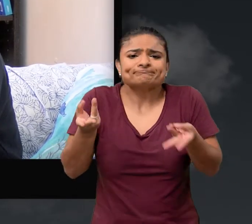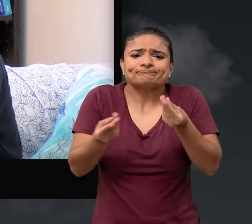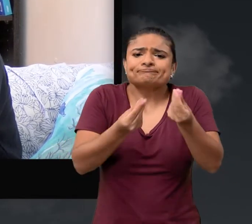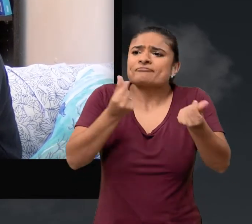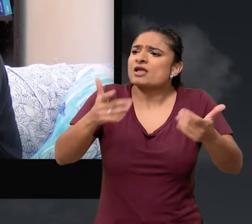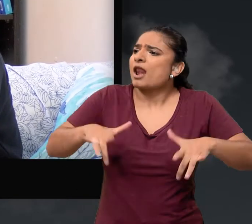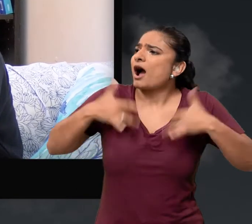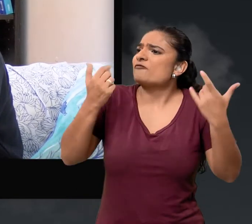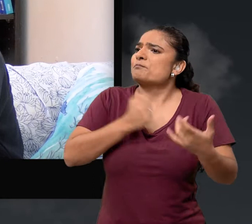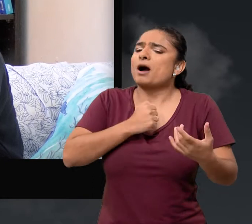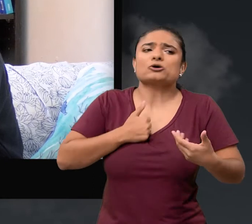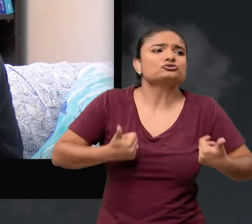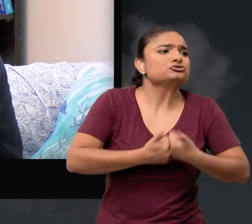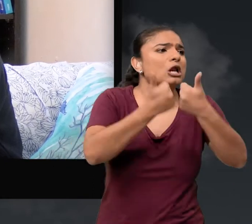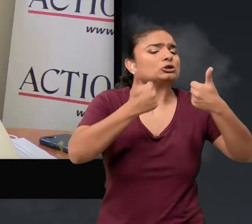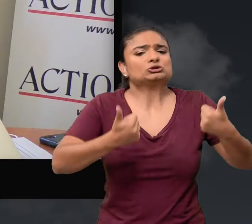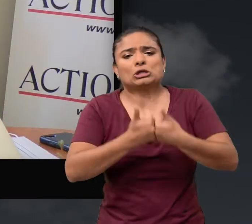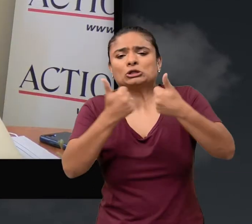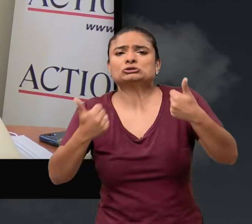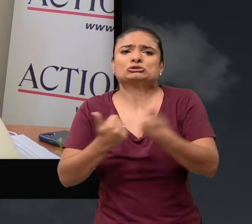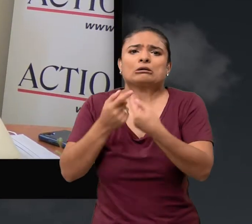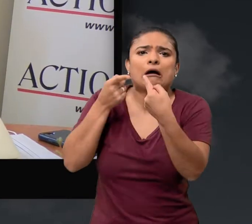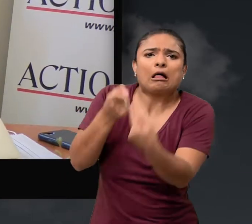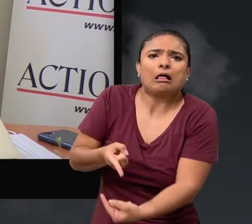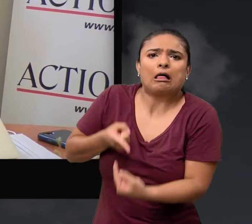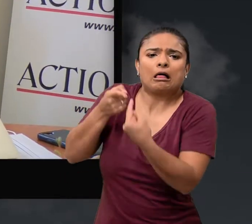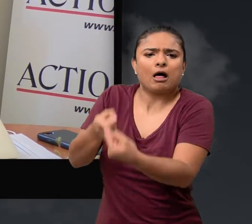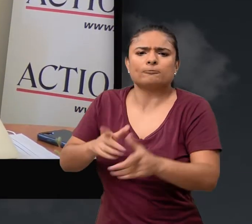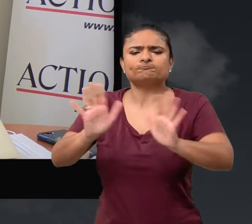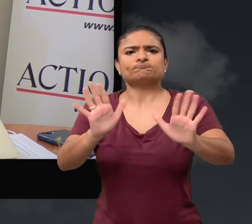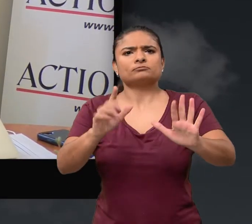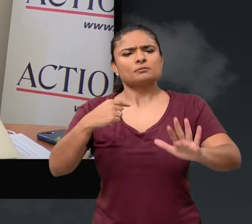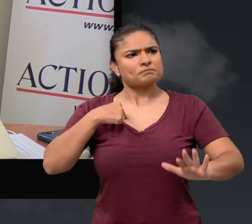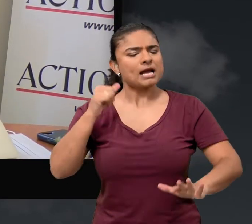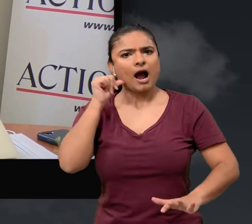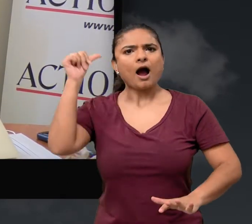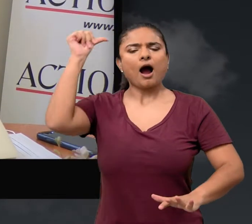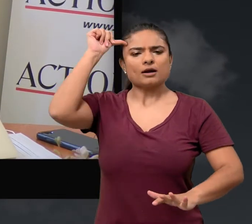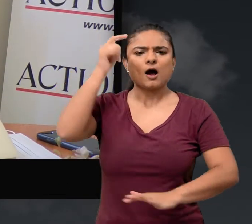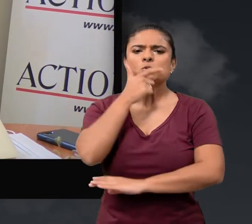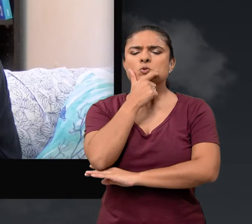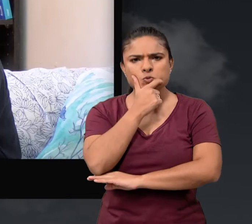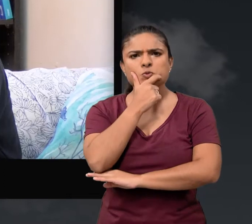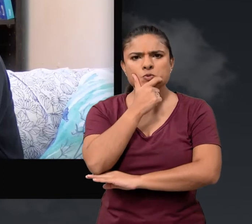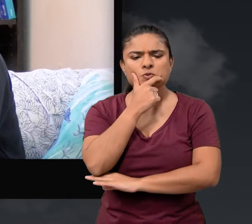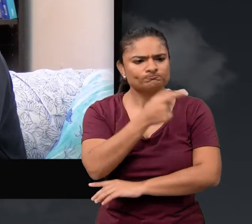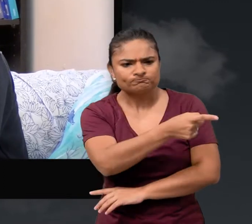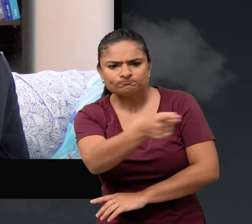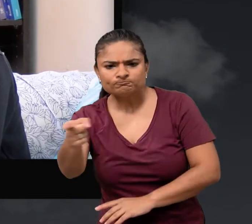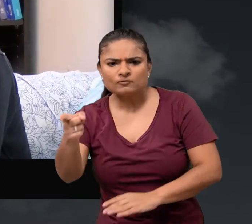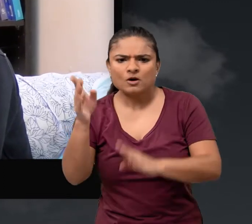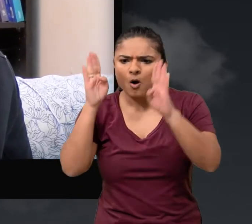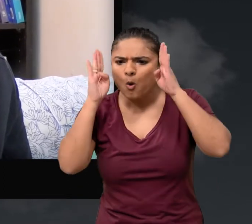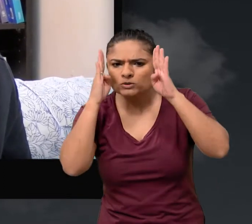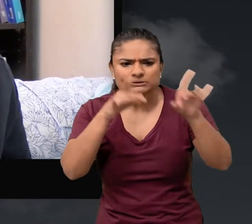to not just my life experiences, my challenges and struggles, but finally as an adult, I get